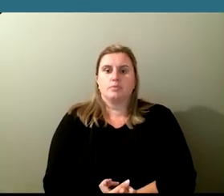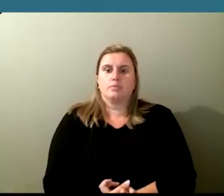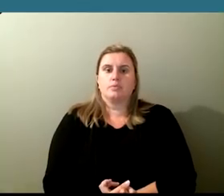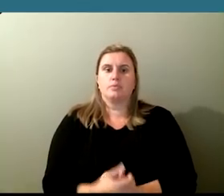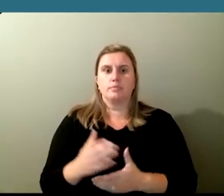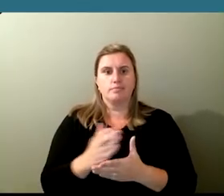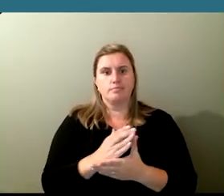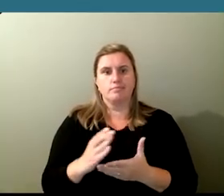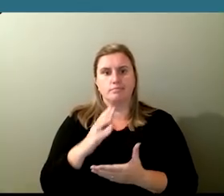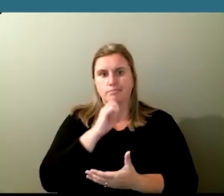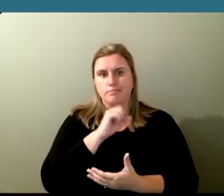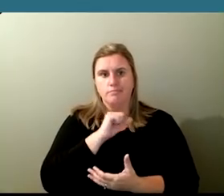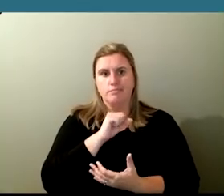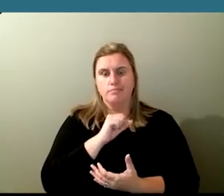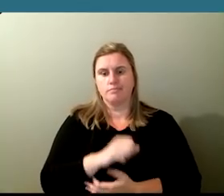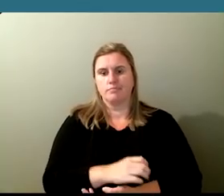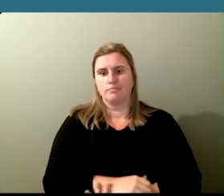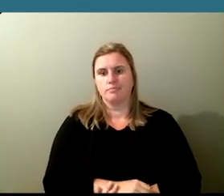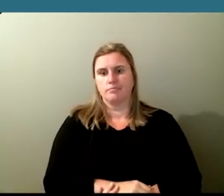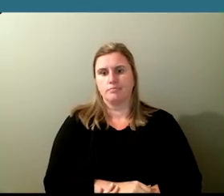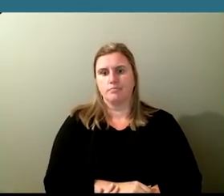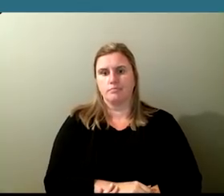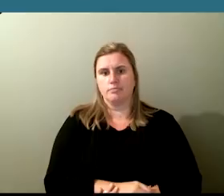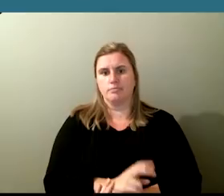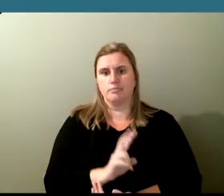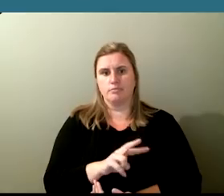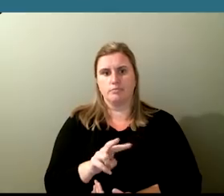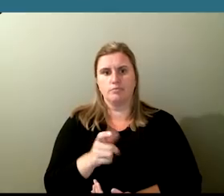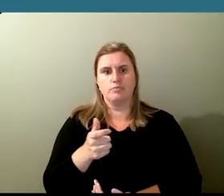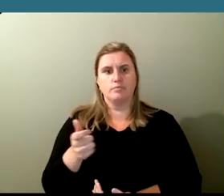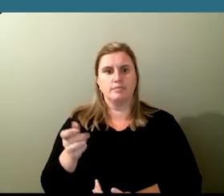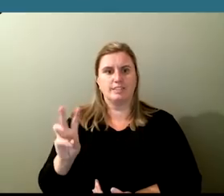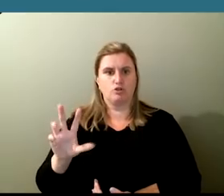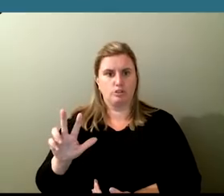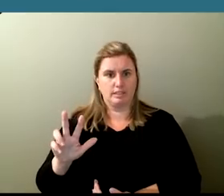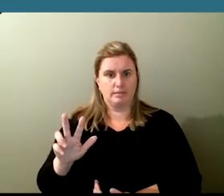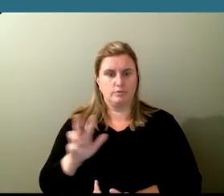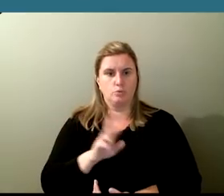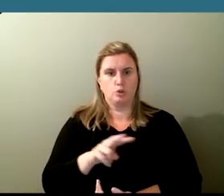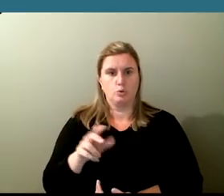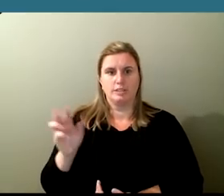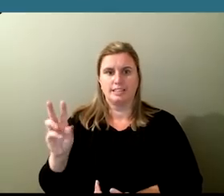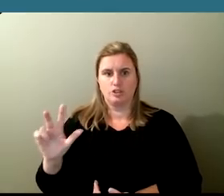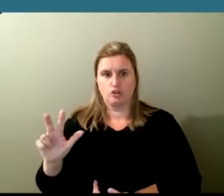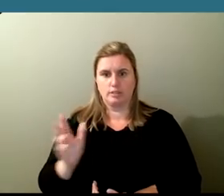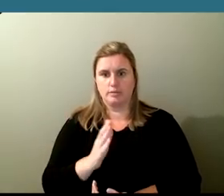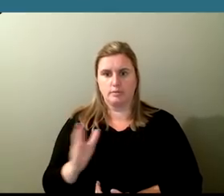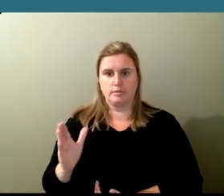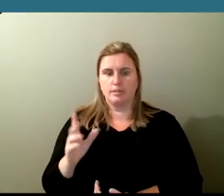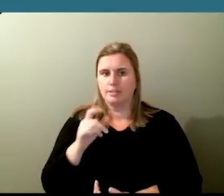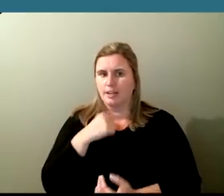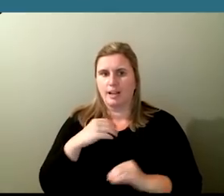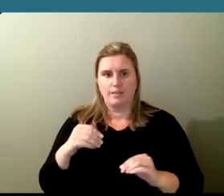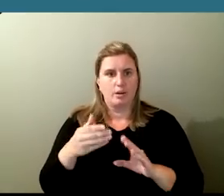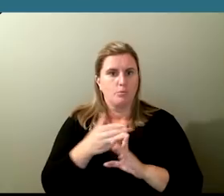paraeducators age range from 22 years of age to 63 years of age. And of course, they did not have any prior